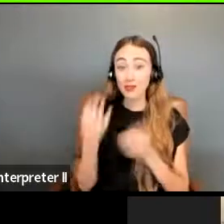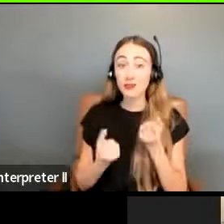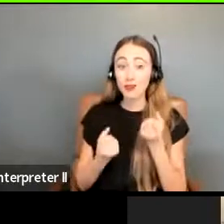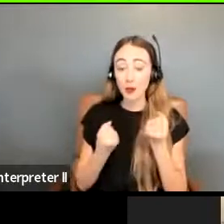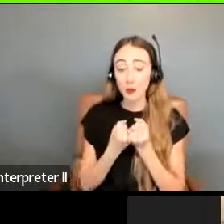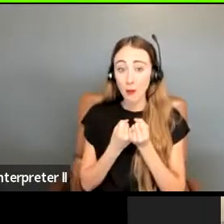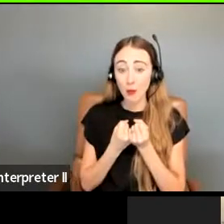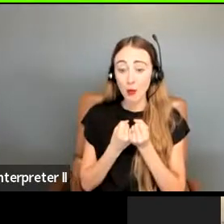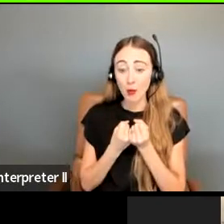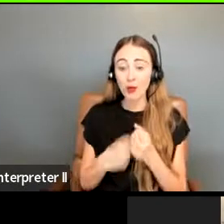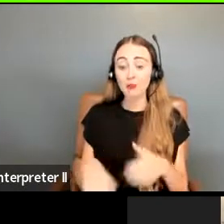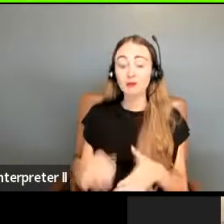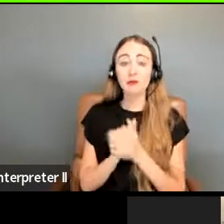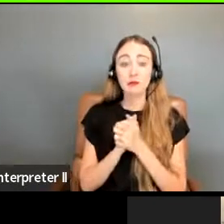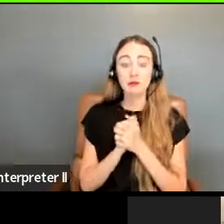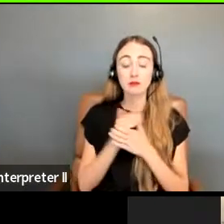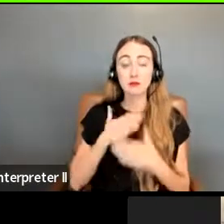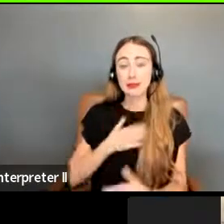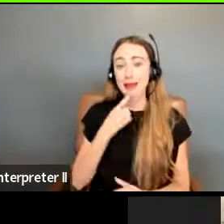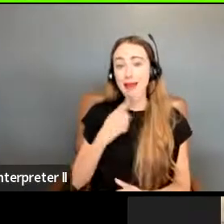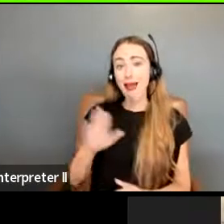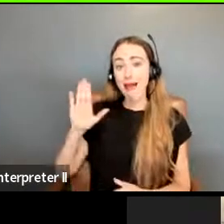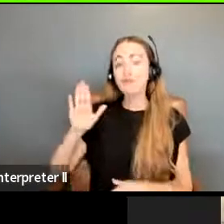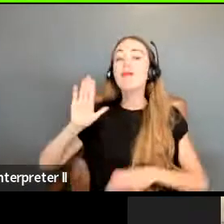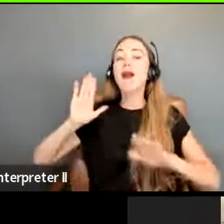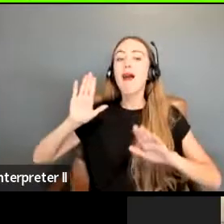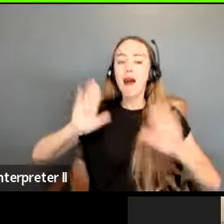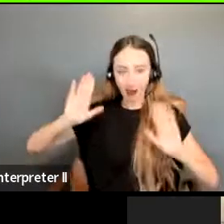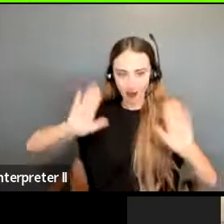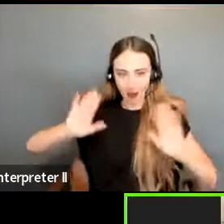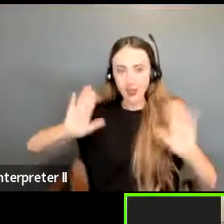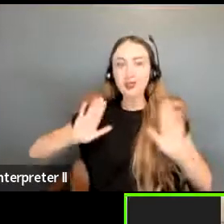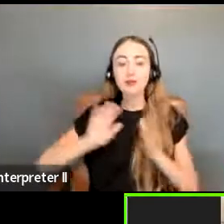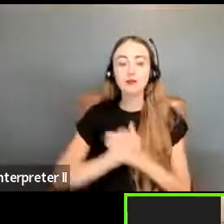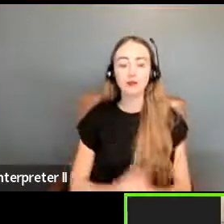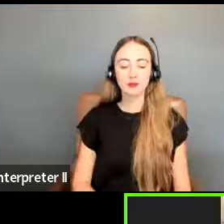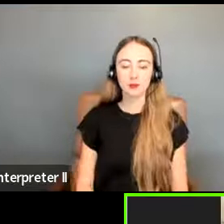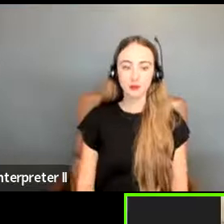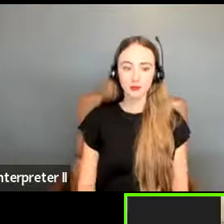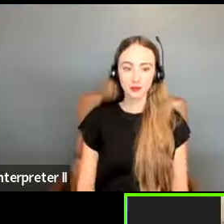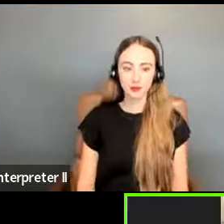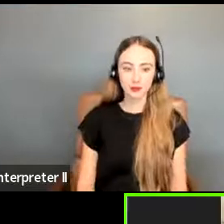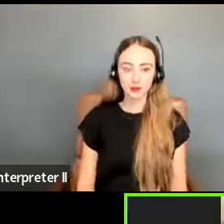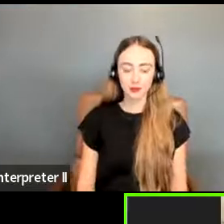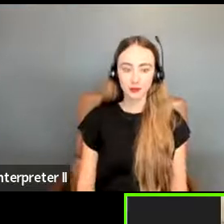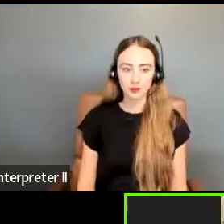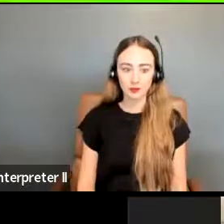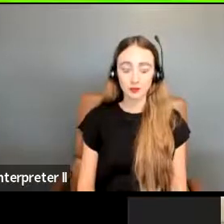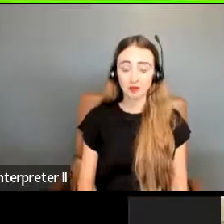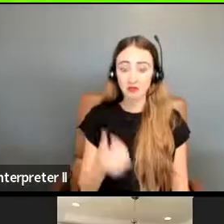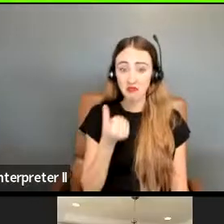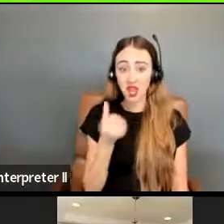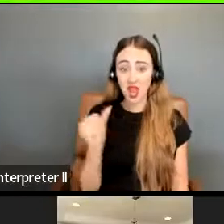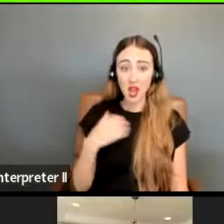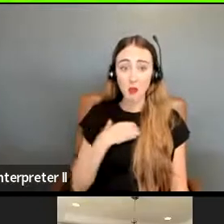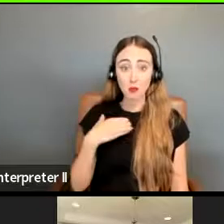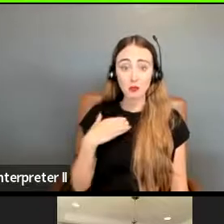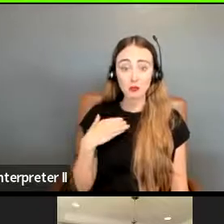of Bill 24-1097, say aye. Aye. Aye. Are there any no